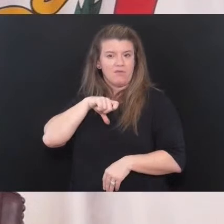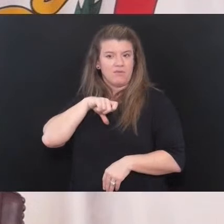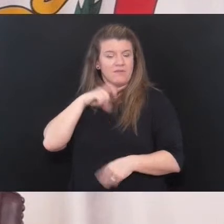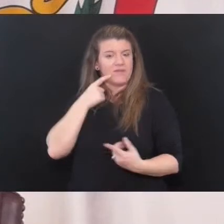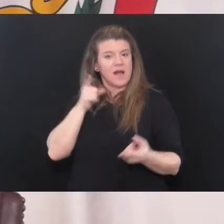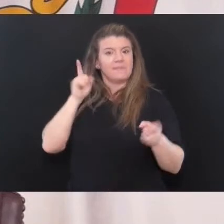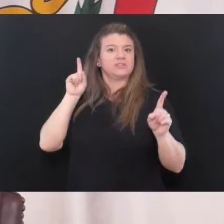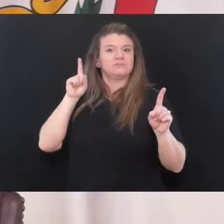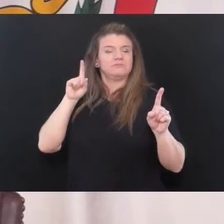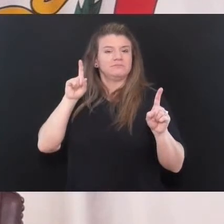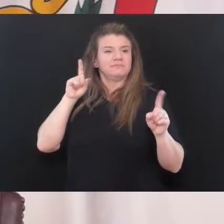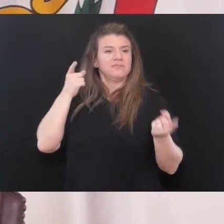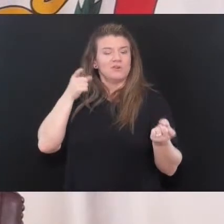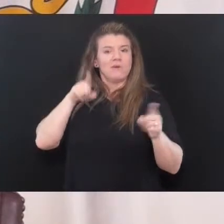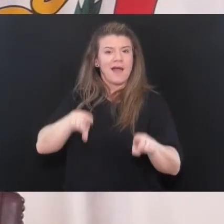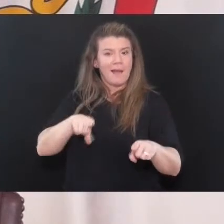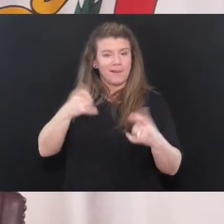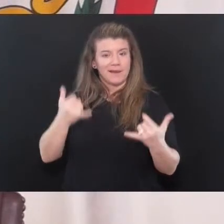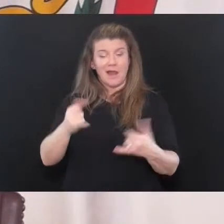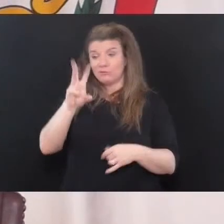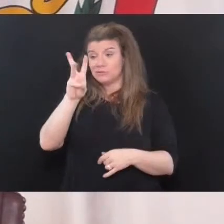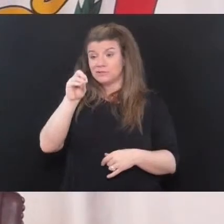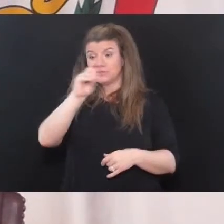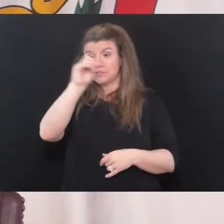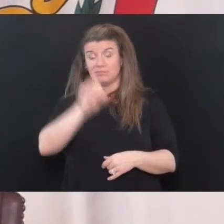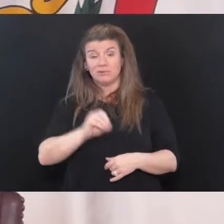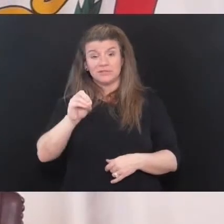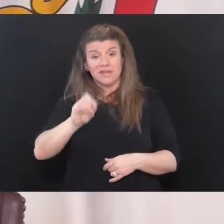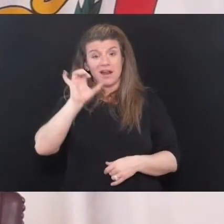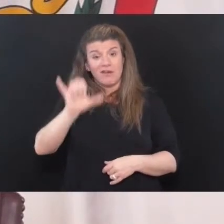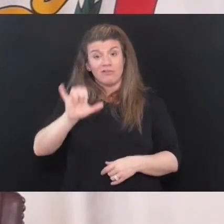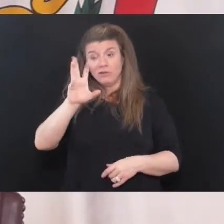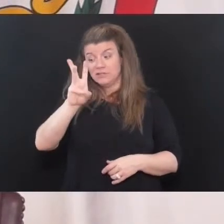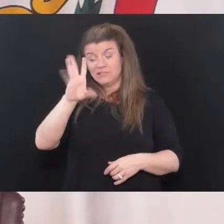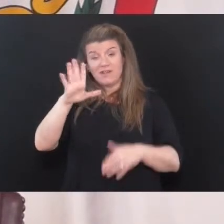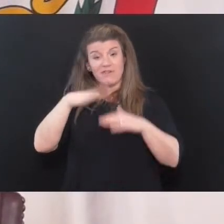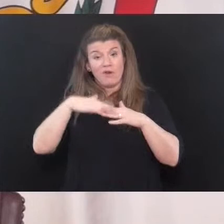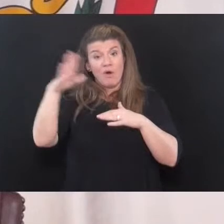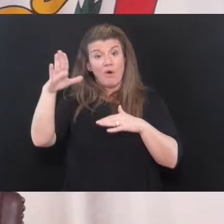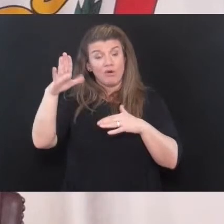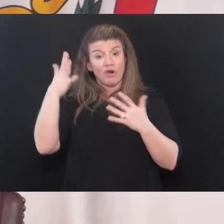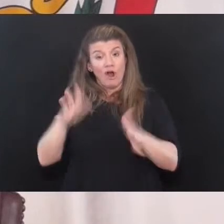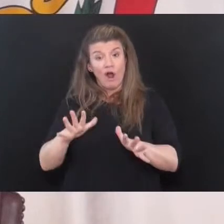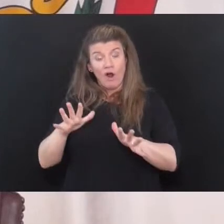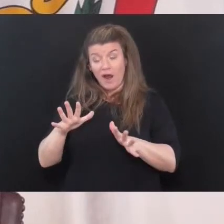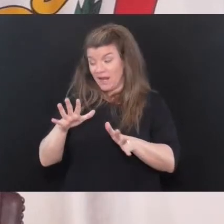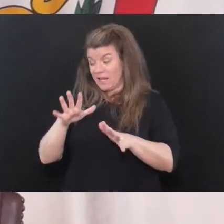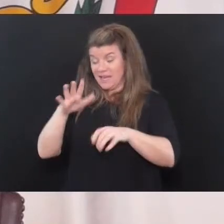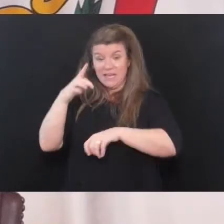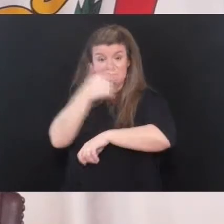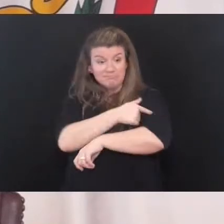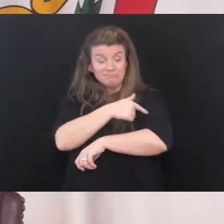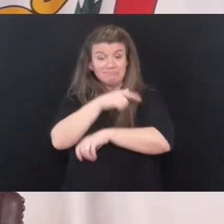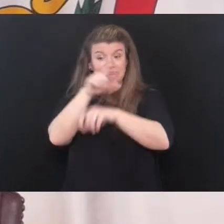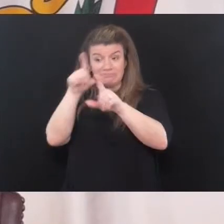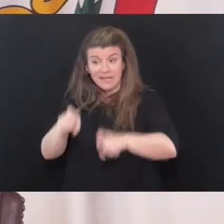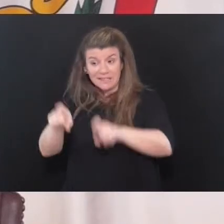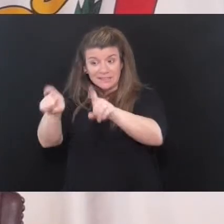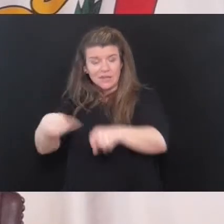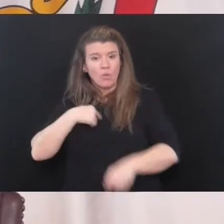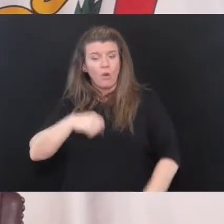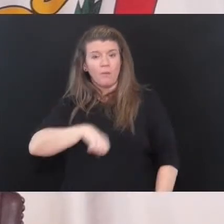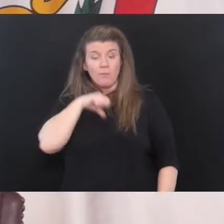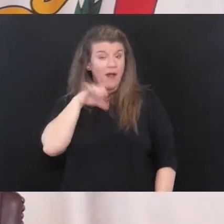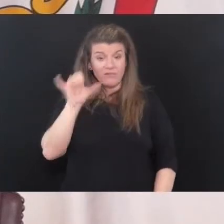we've gotten almost 60% of those people that are 65 and older tested in the state. We're really proud of